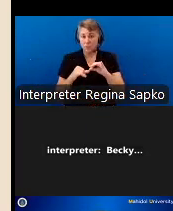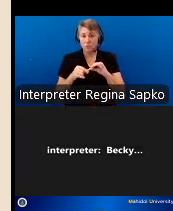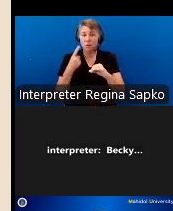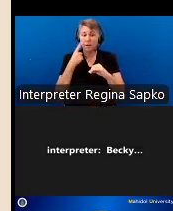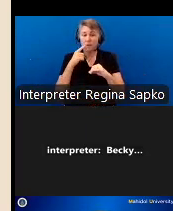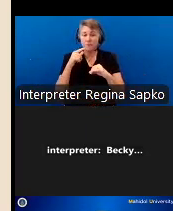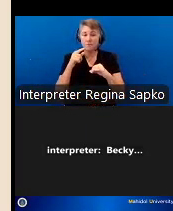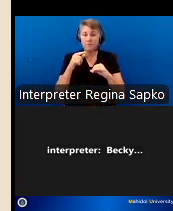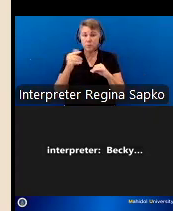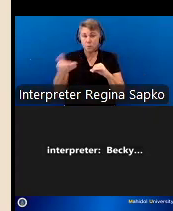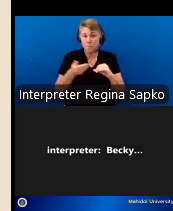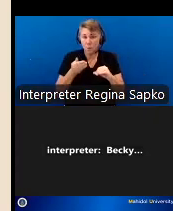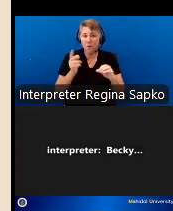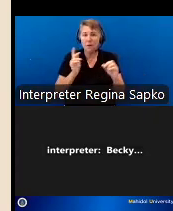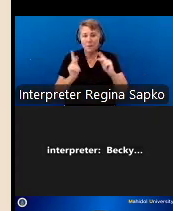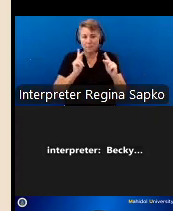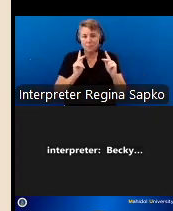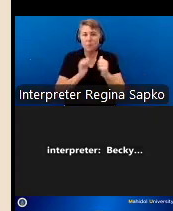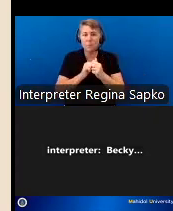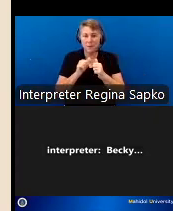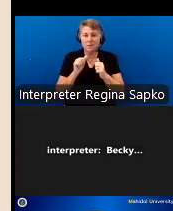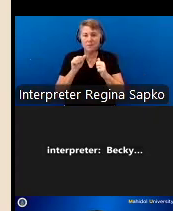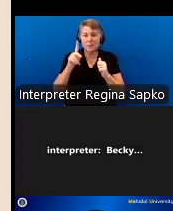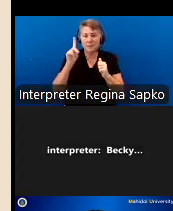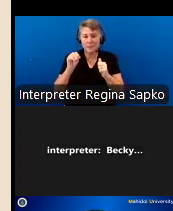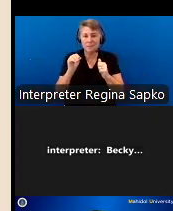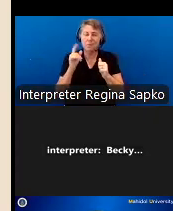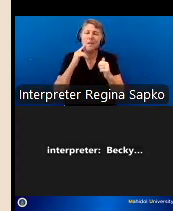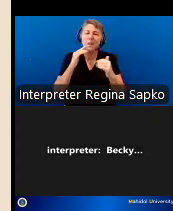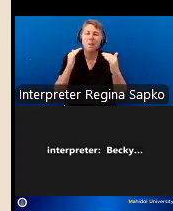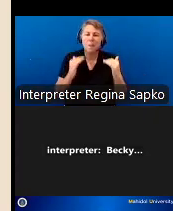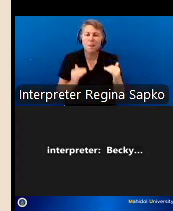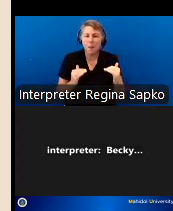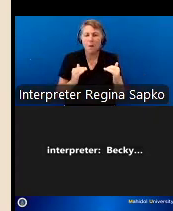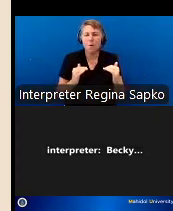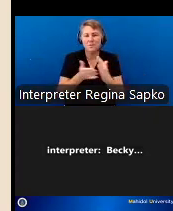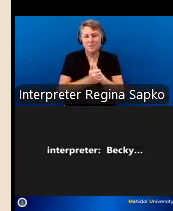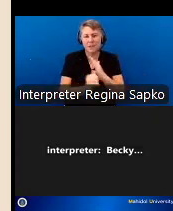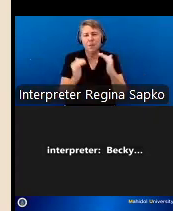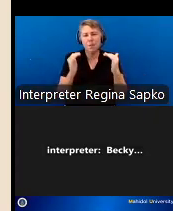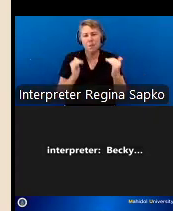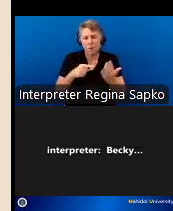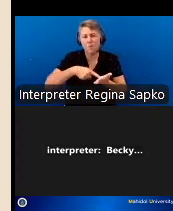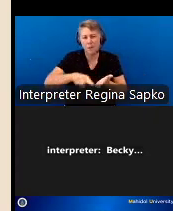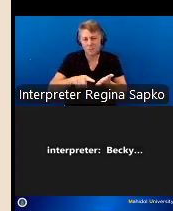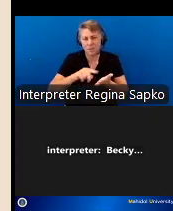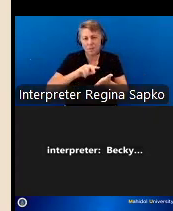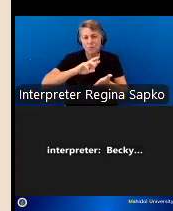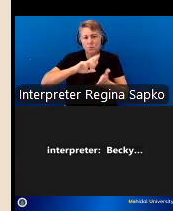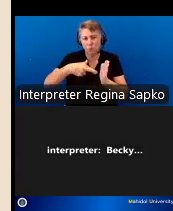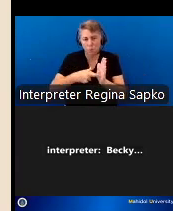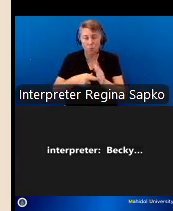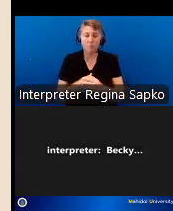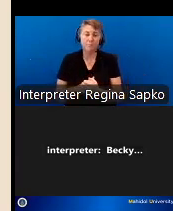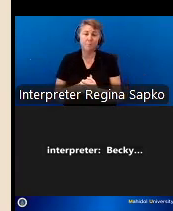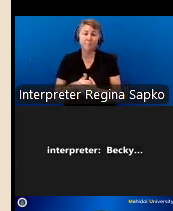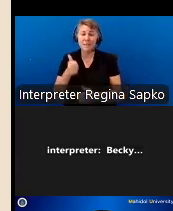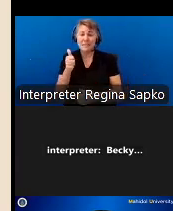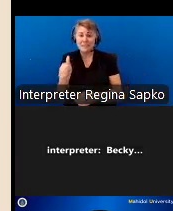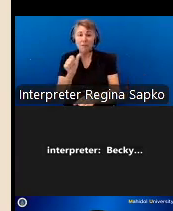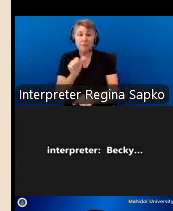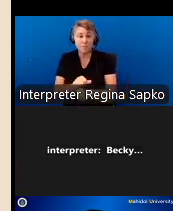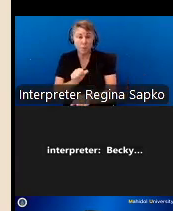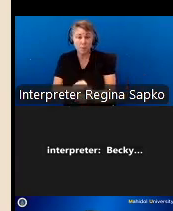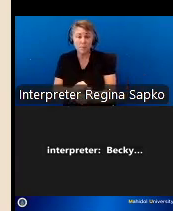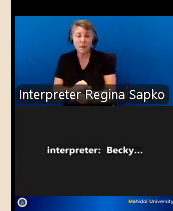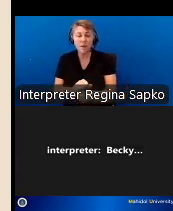with disability are the low skill and low payment role. And also like self-employment is the